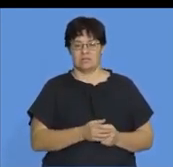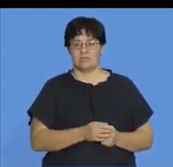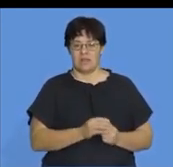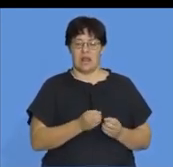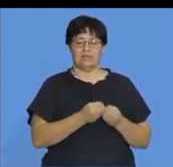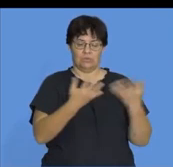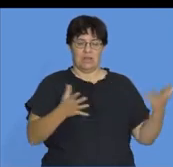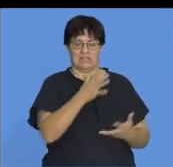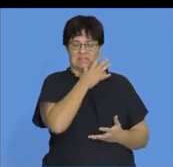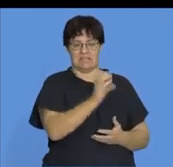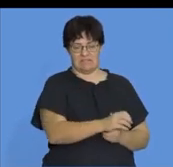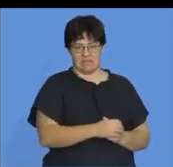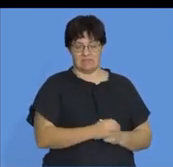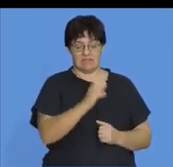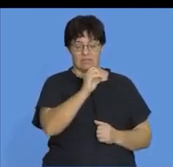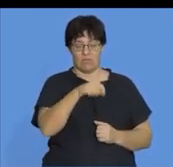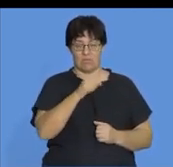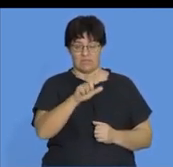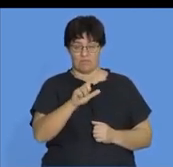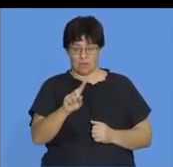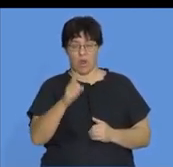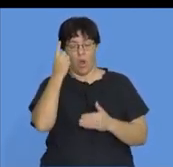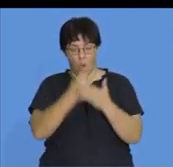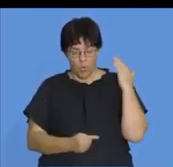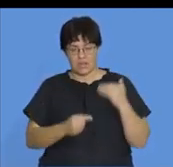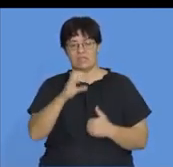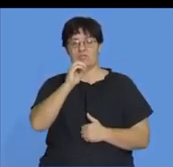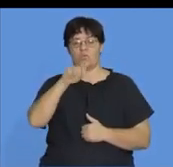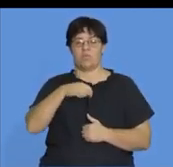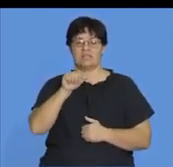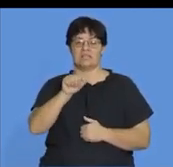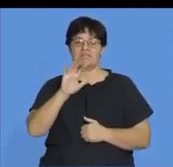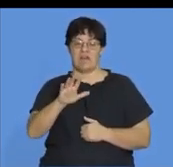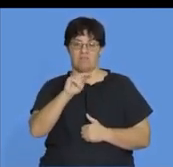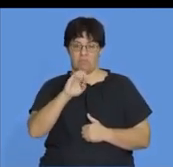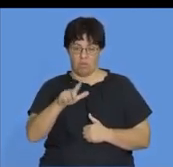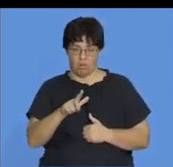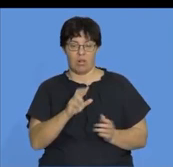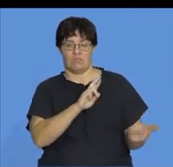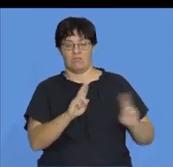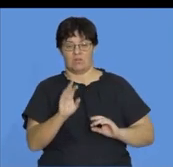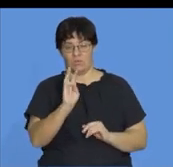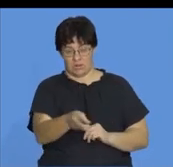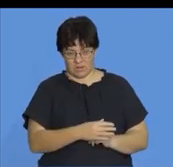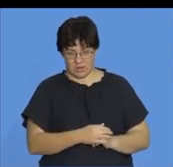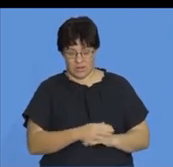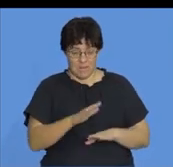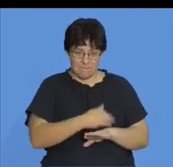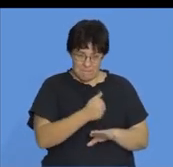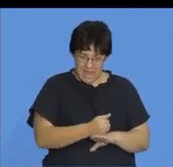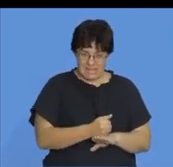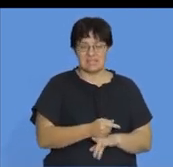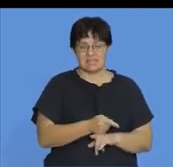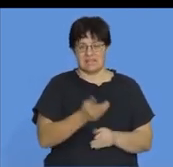in excess because of the 0.71, only 0.65 moles of iron will react based